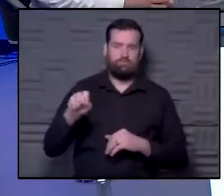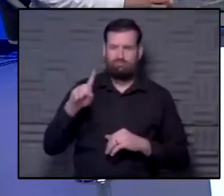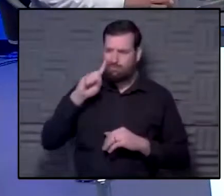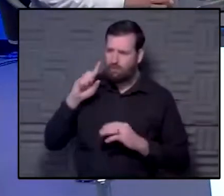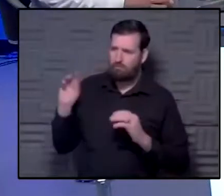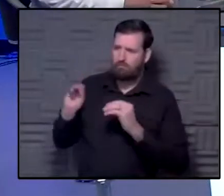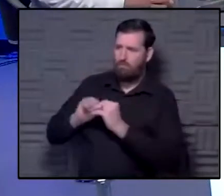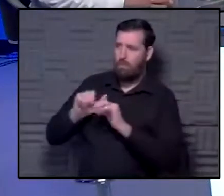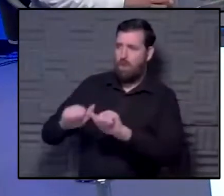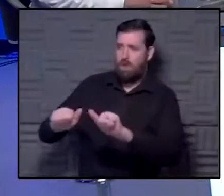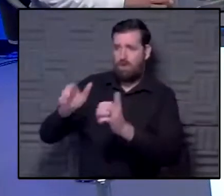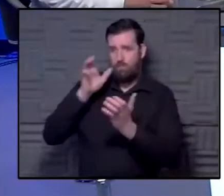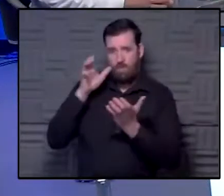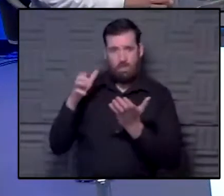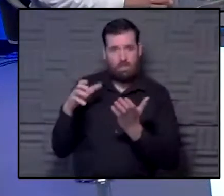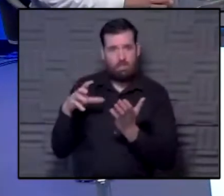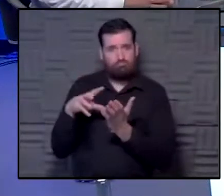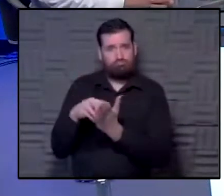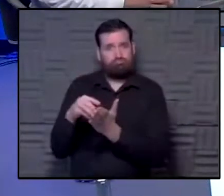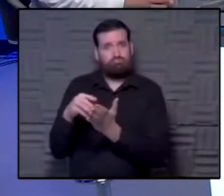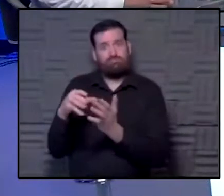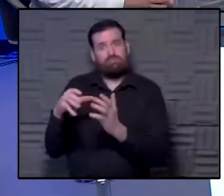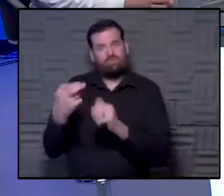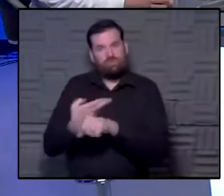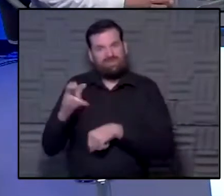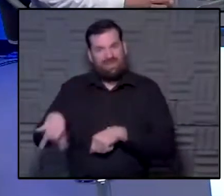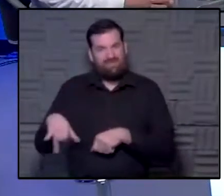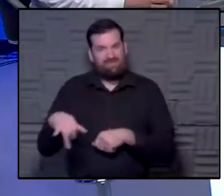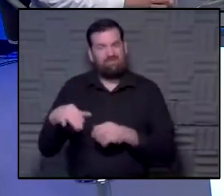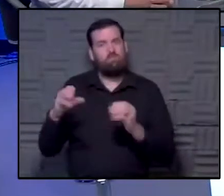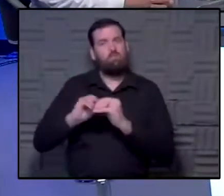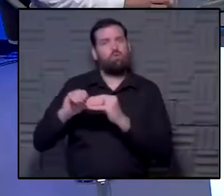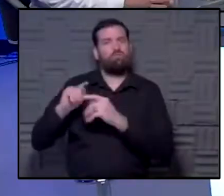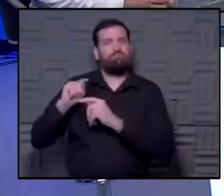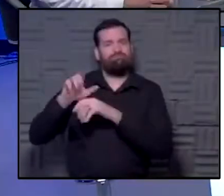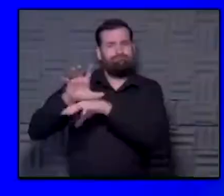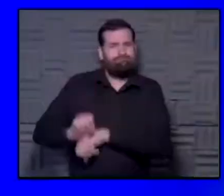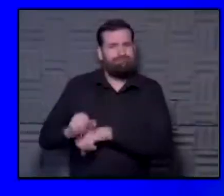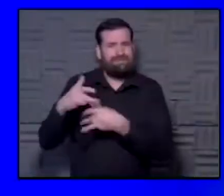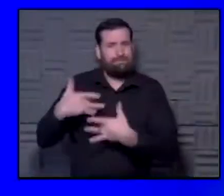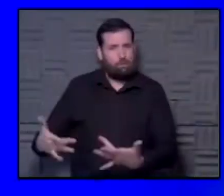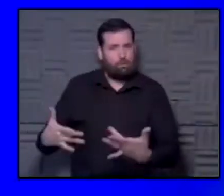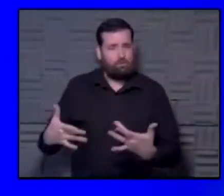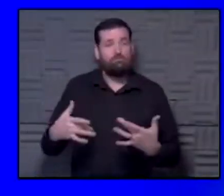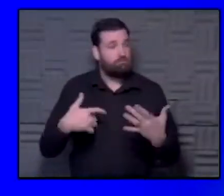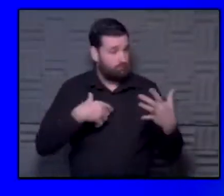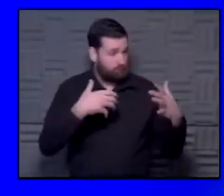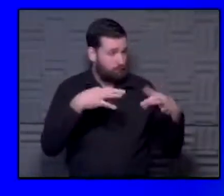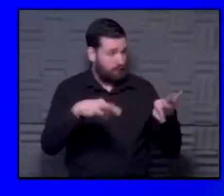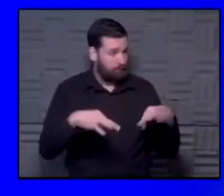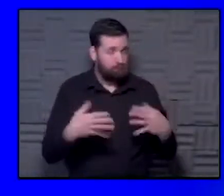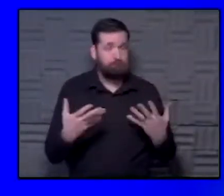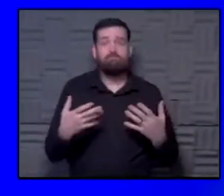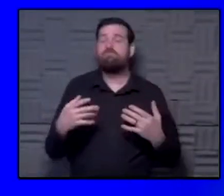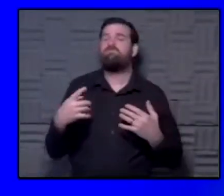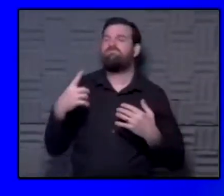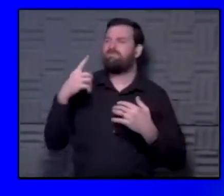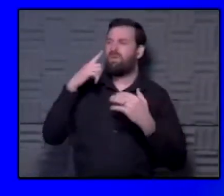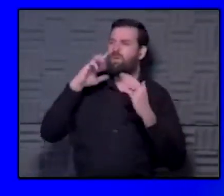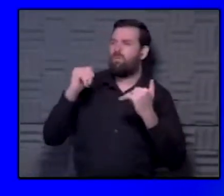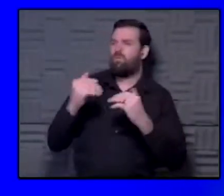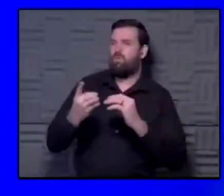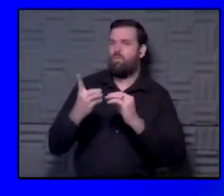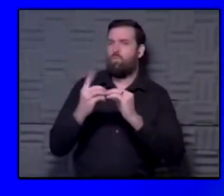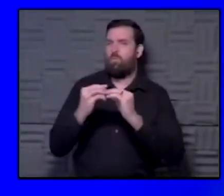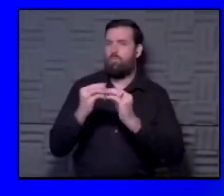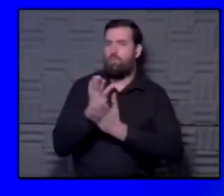to take this because it is a little bit more of a traditional approach? And do you want to maybe explain that to our audience? Yeah, I mean, I hope this is one more piece